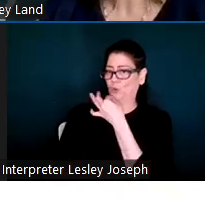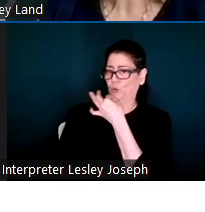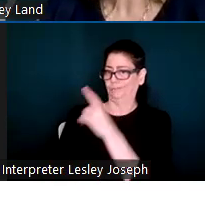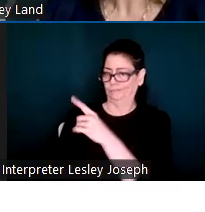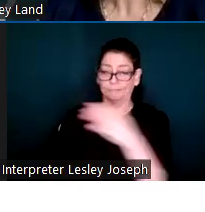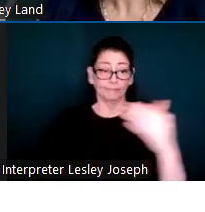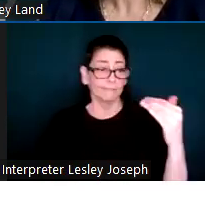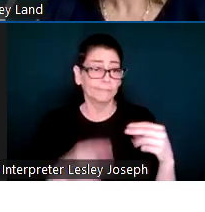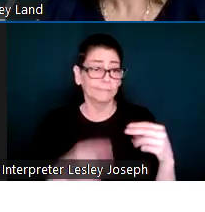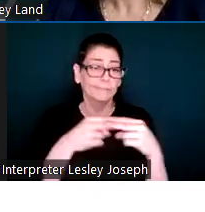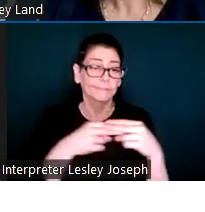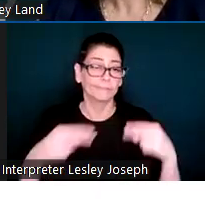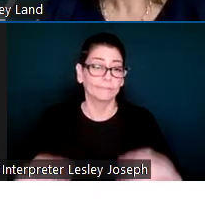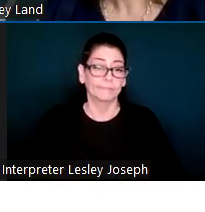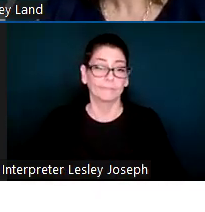slide.